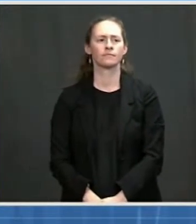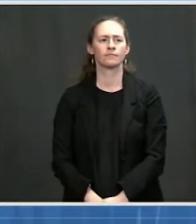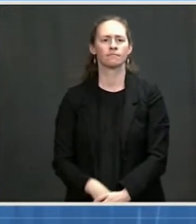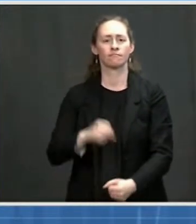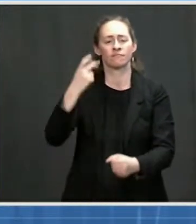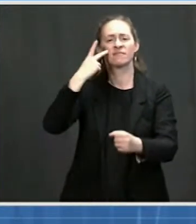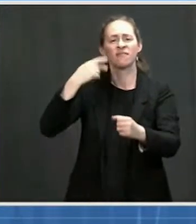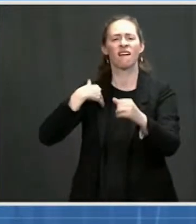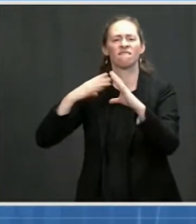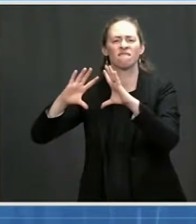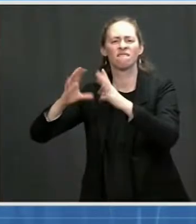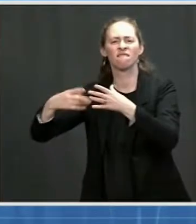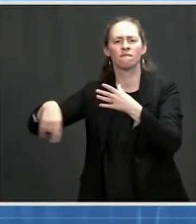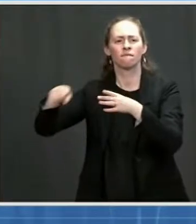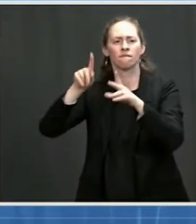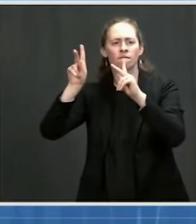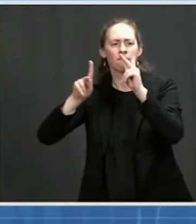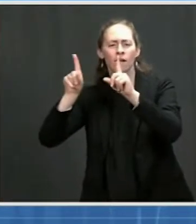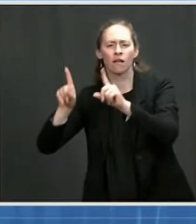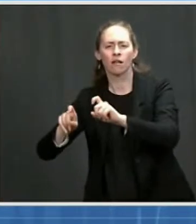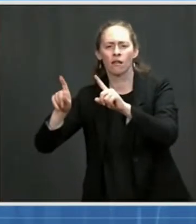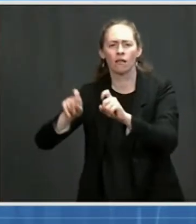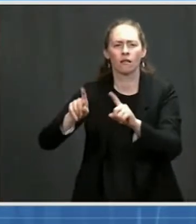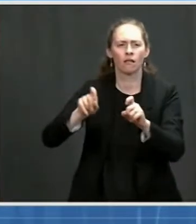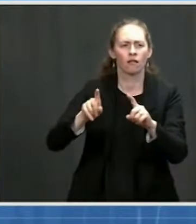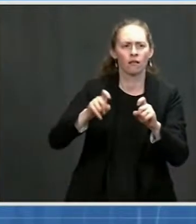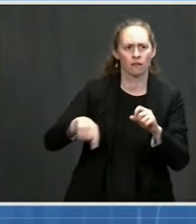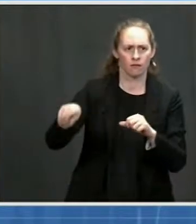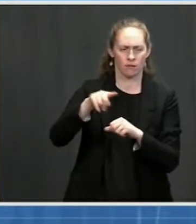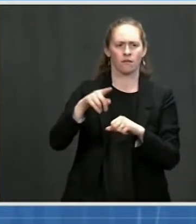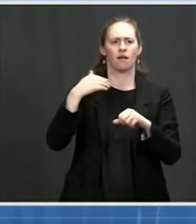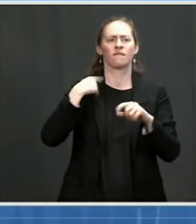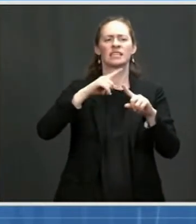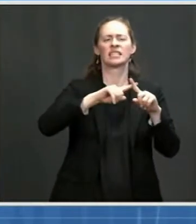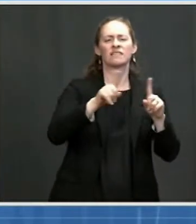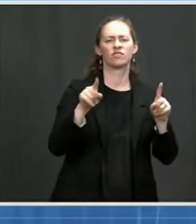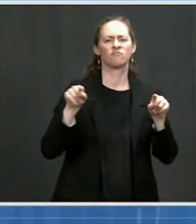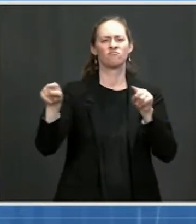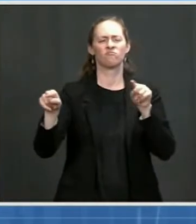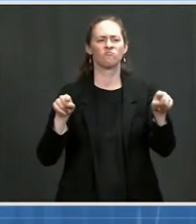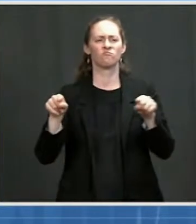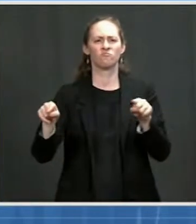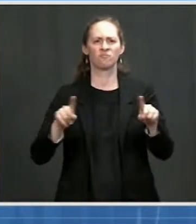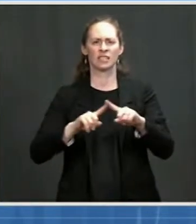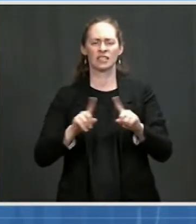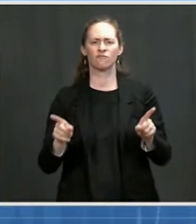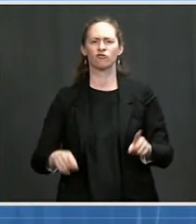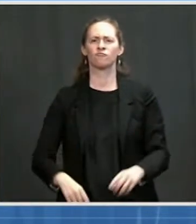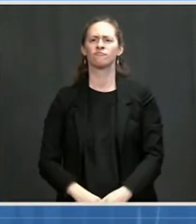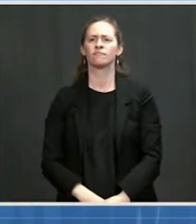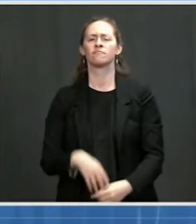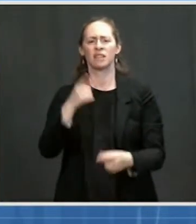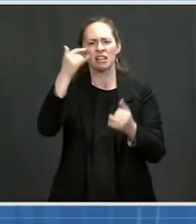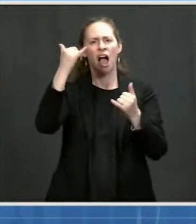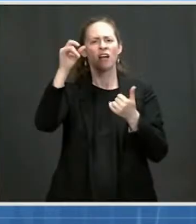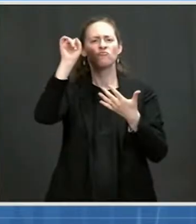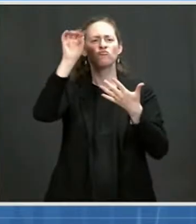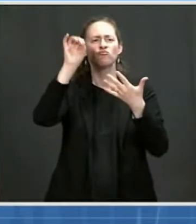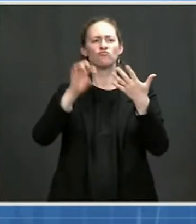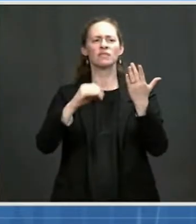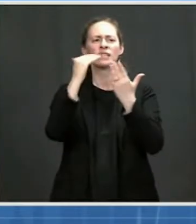trial on immunomodulators, active 2 on monoclonal antibodies, active 3 on monoclonal antibodies together with other